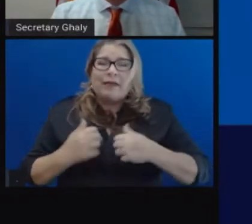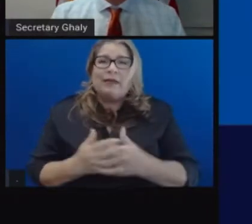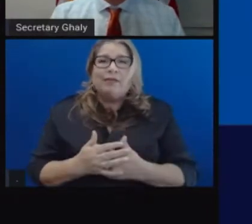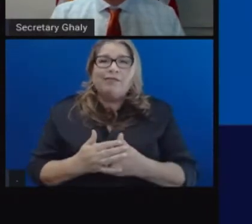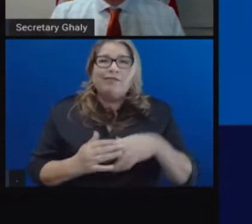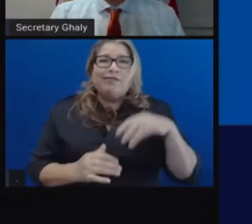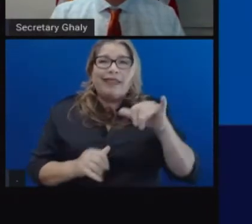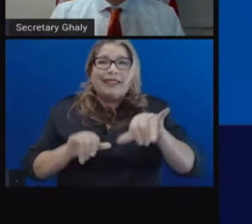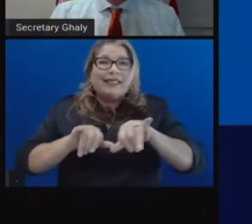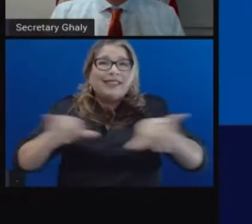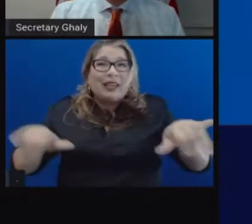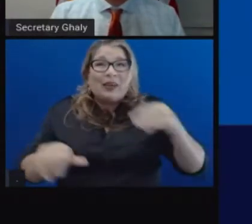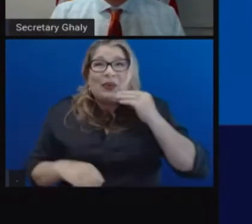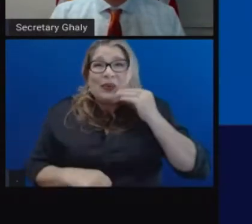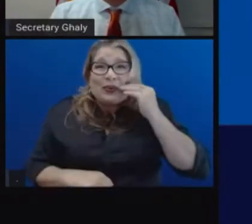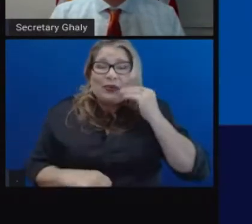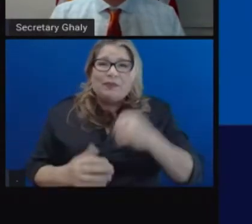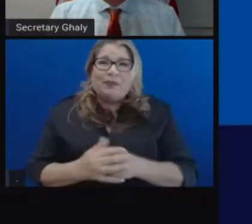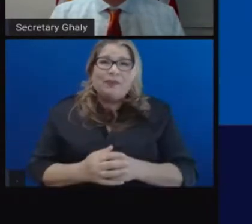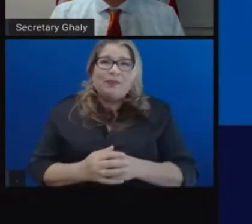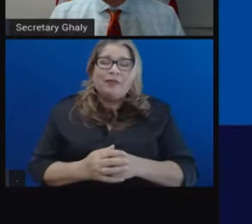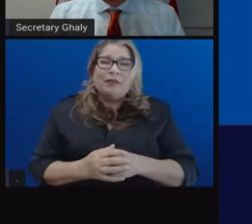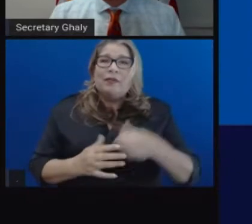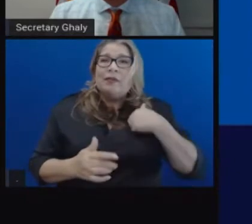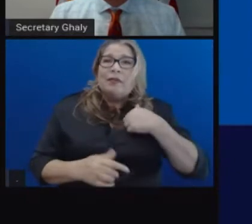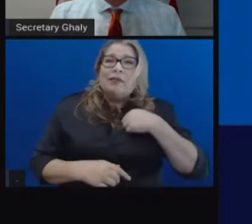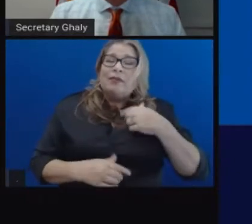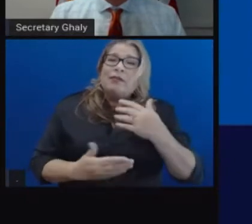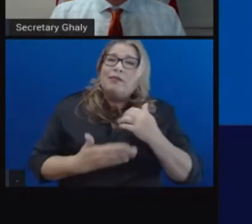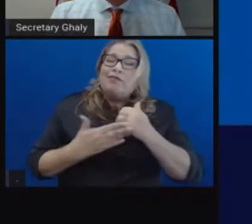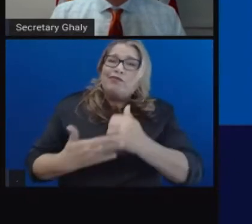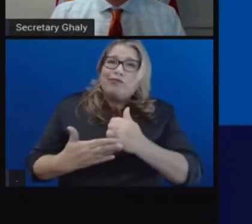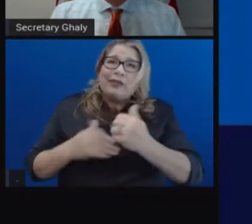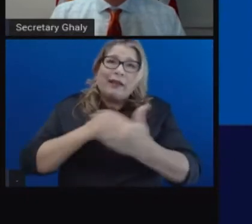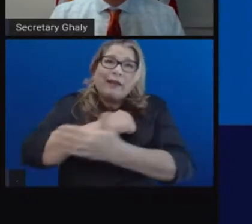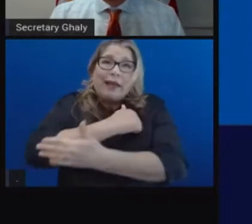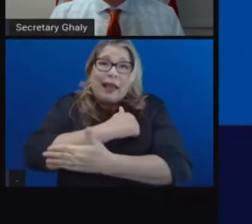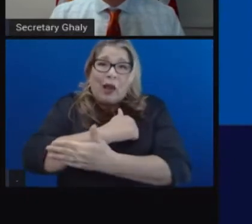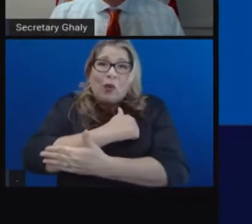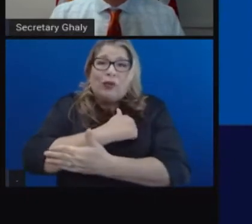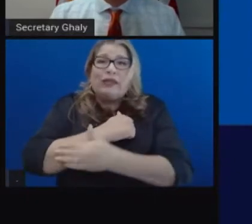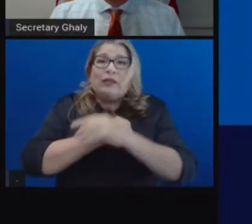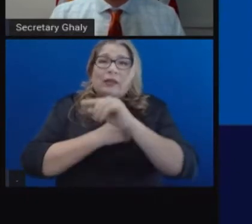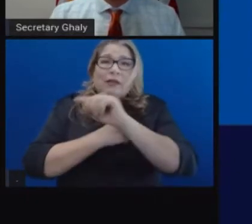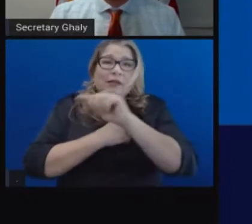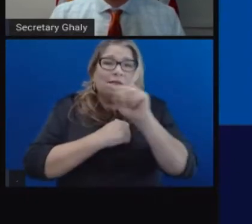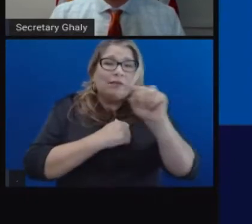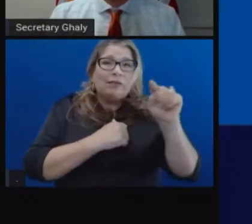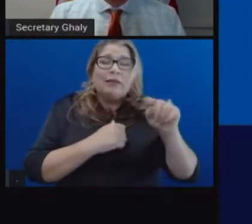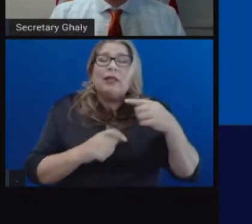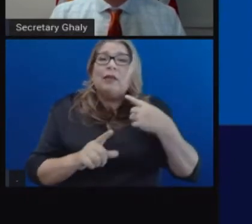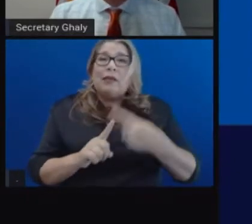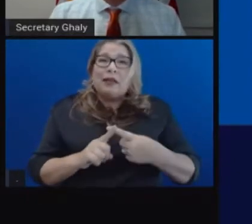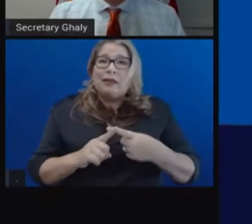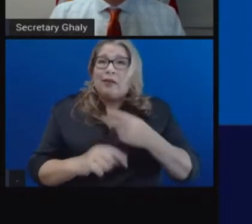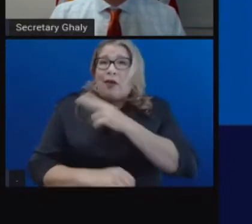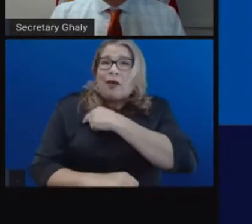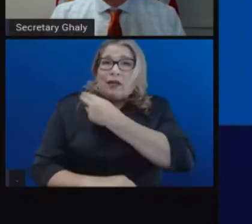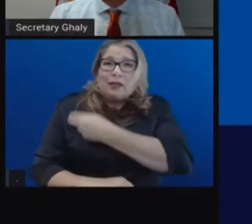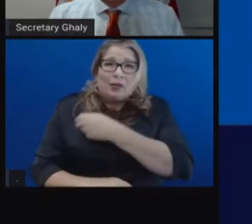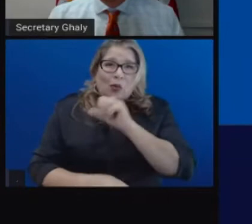to help support counties and hospital systems to work together to make sure that the impact in one facility